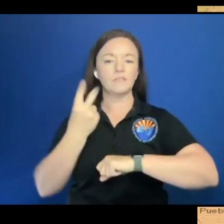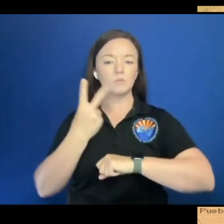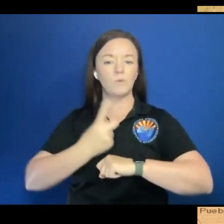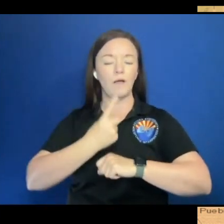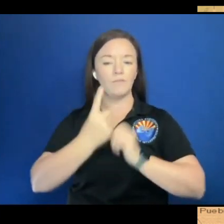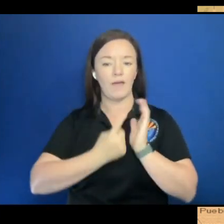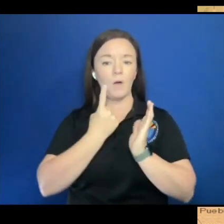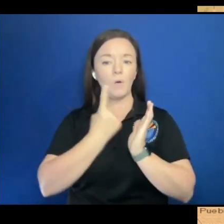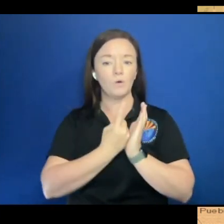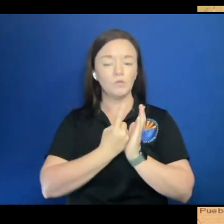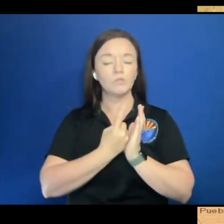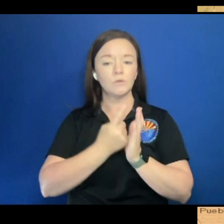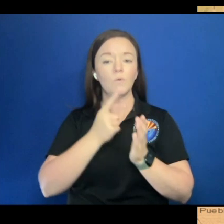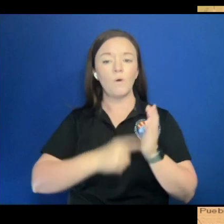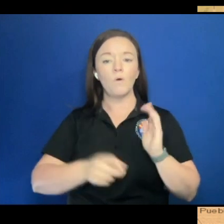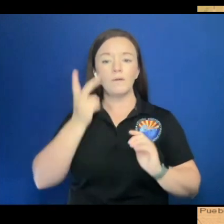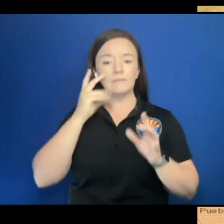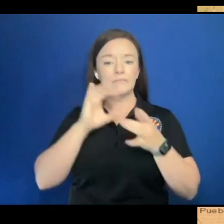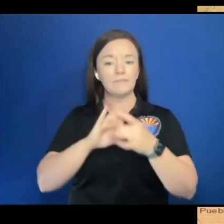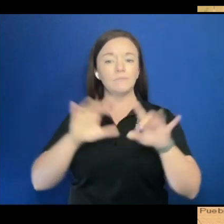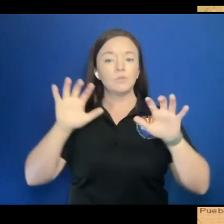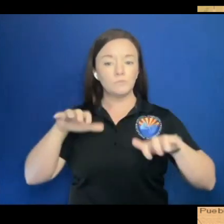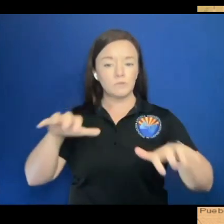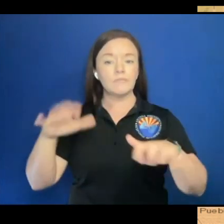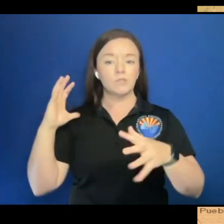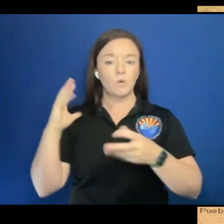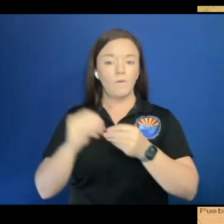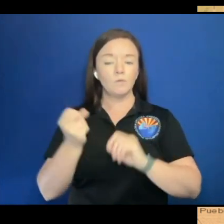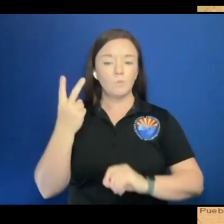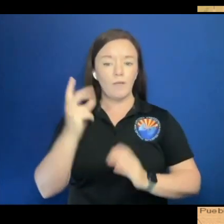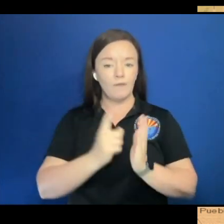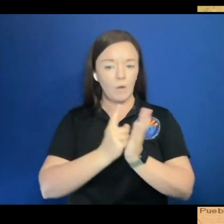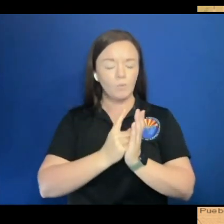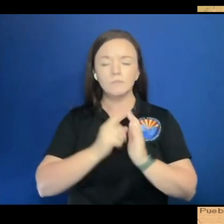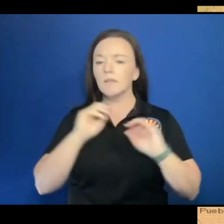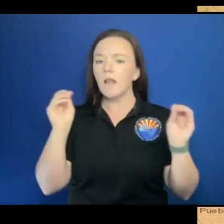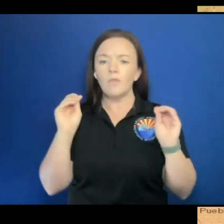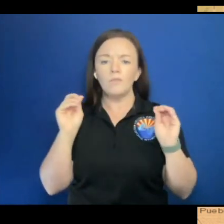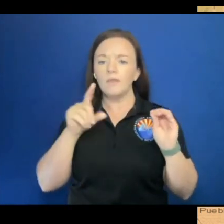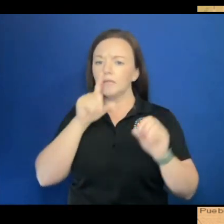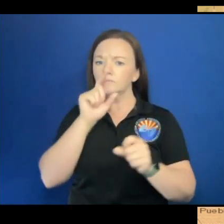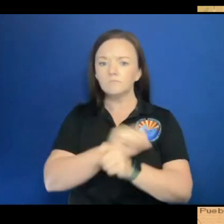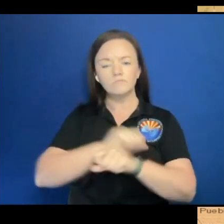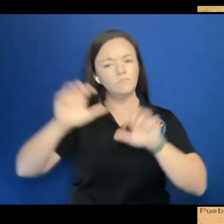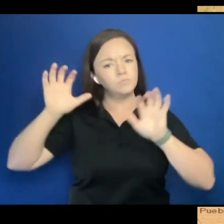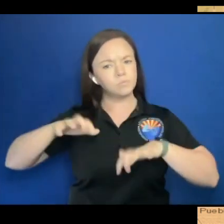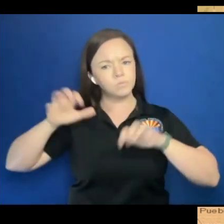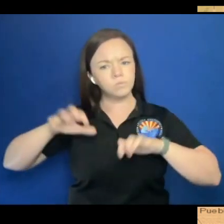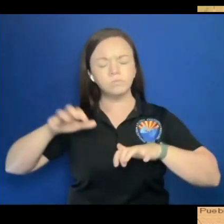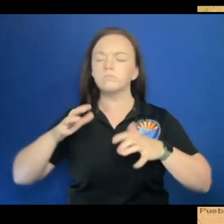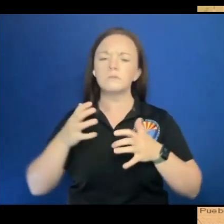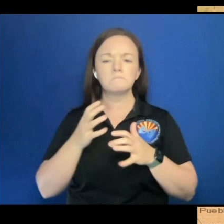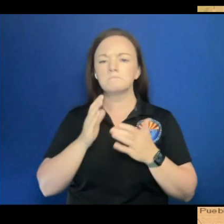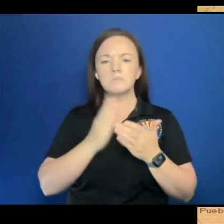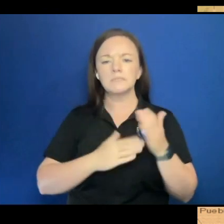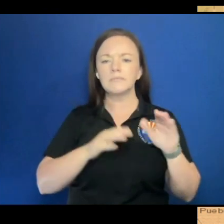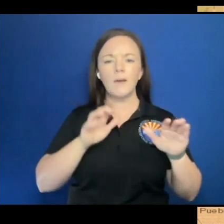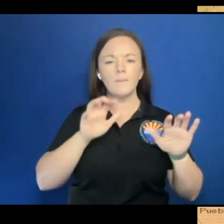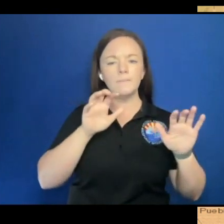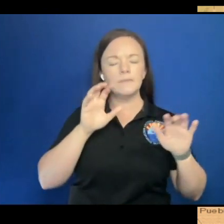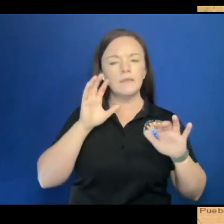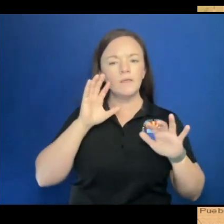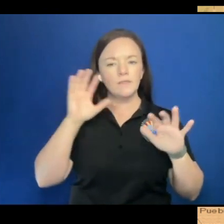of what we've seen precipitation-wise. Nothing too heavy, but we have seen some scattered to widespread